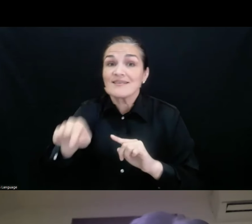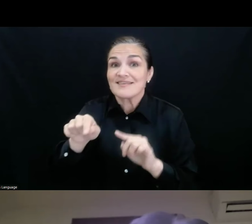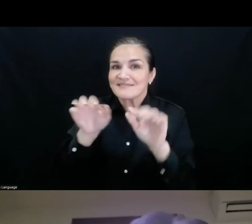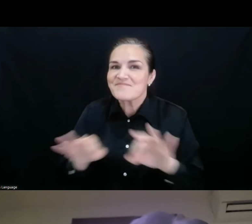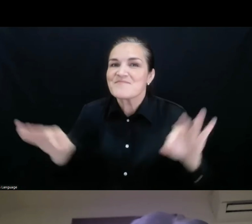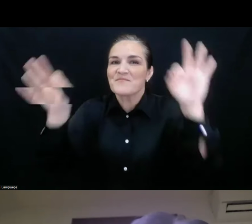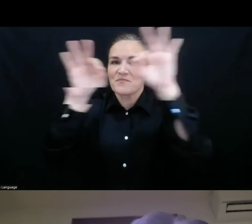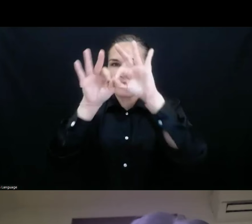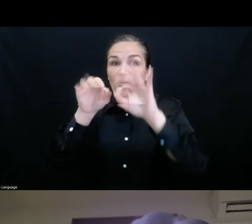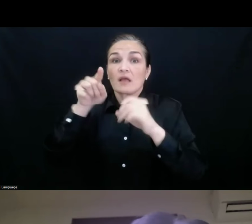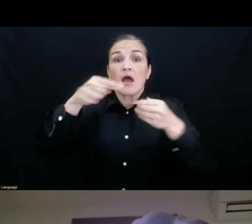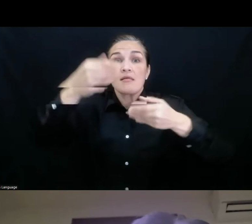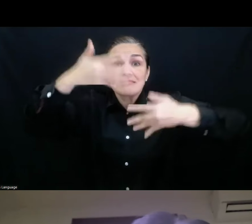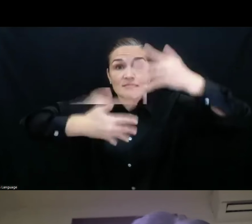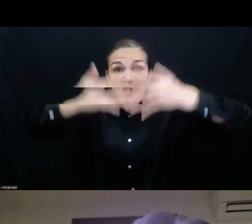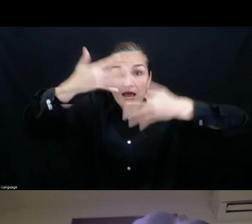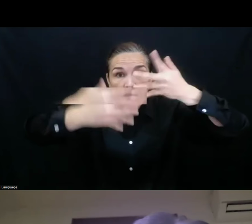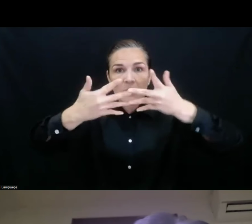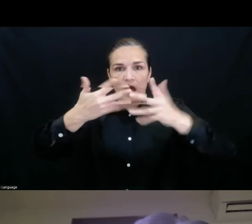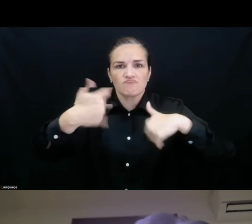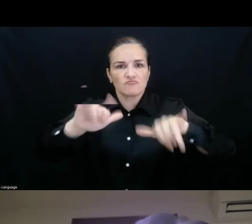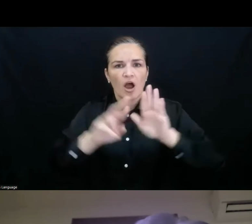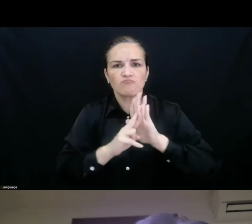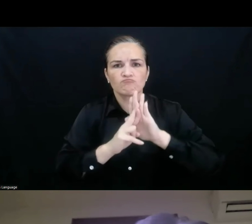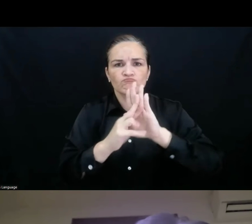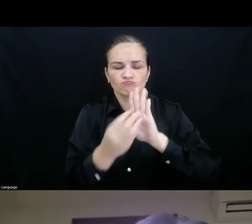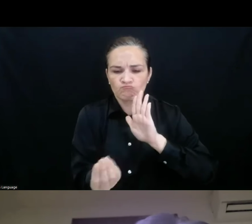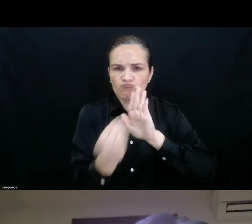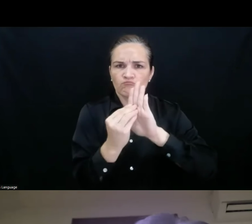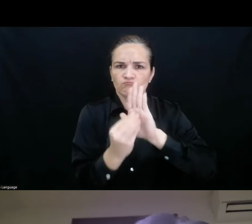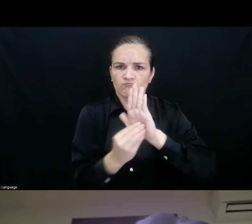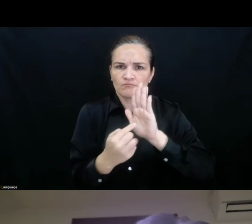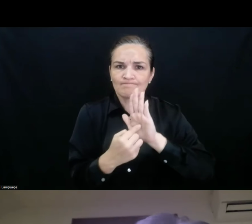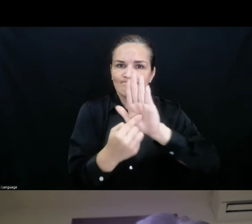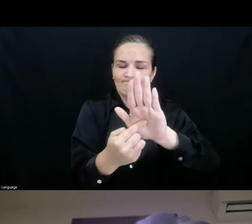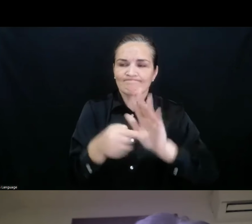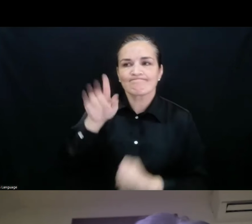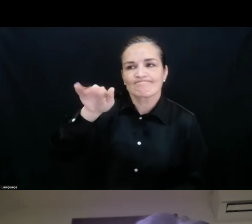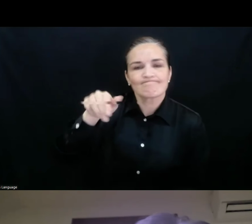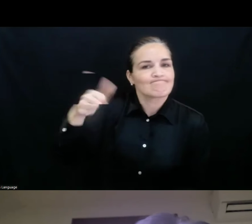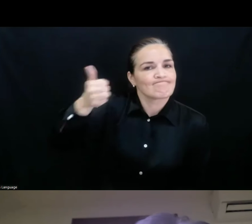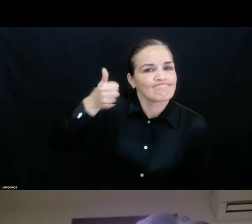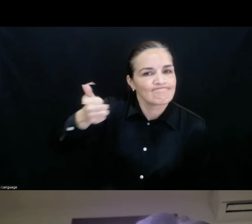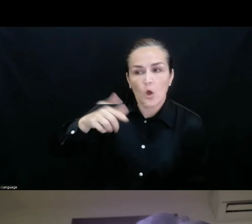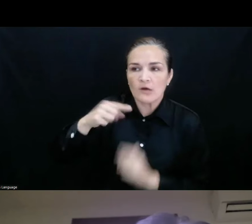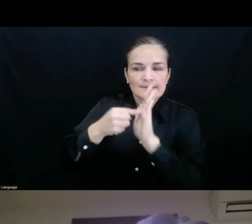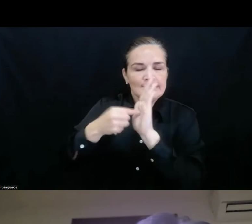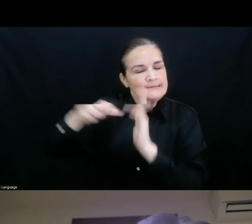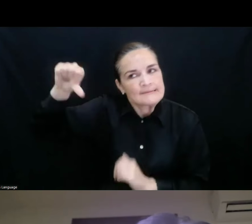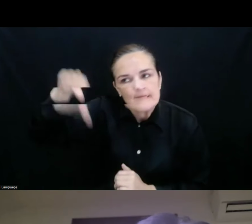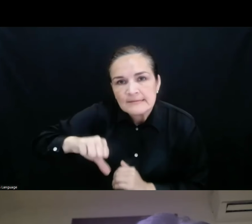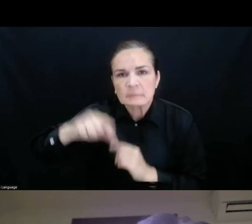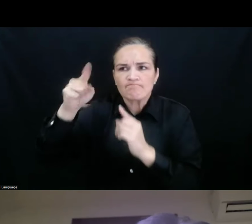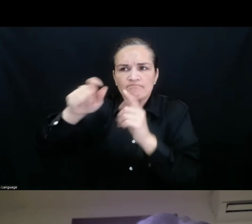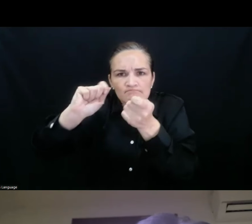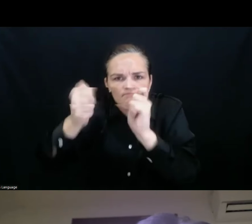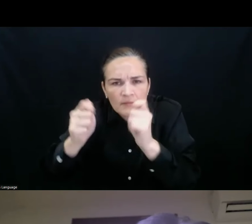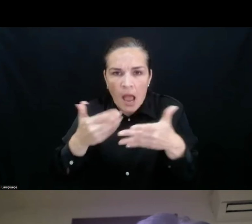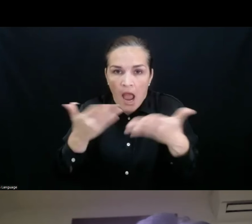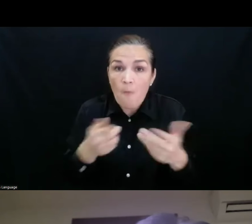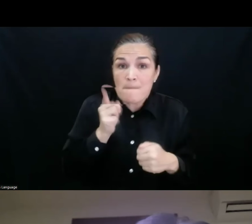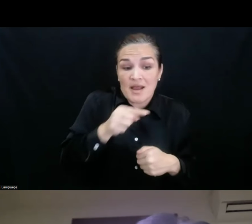that data. Is it working well? Is it not working so well? Do we need to adjust the process? So these are perhaps a